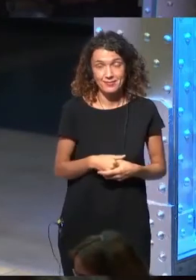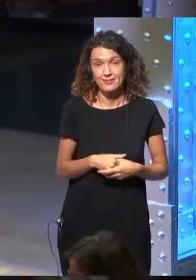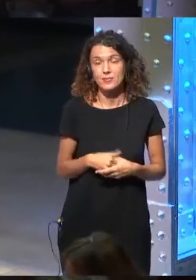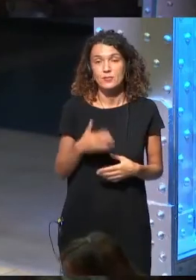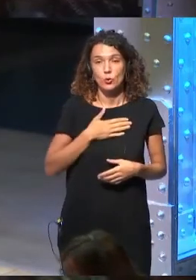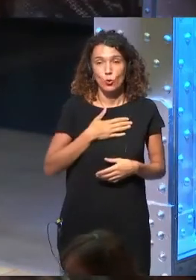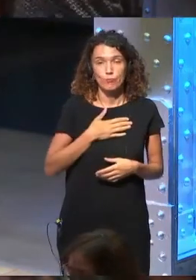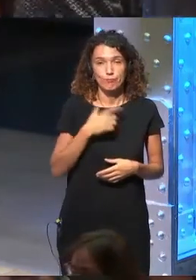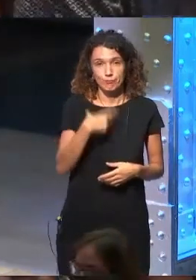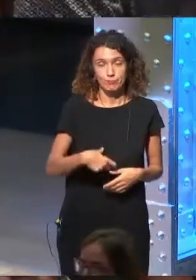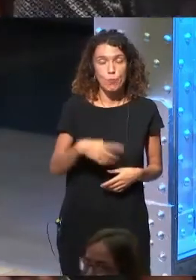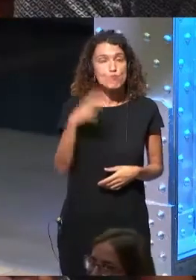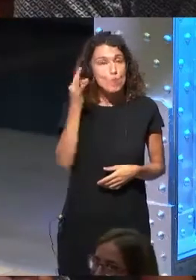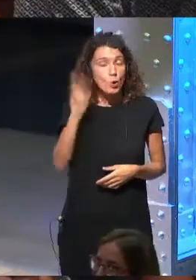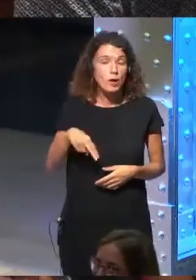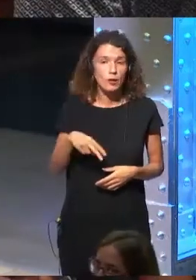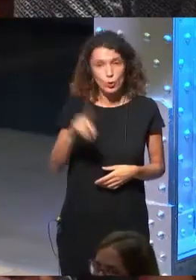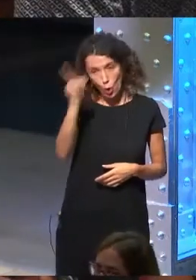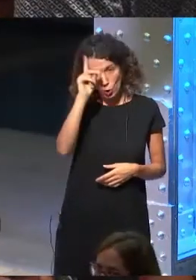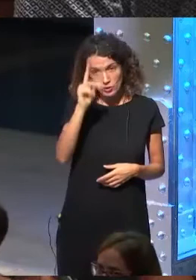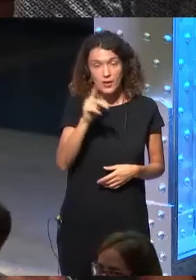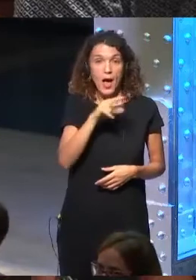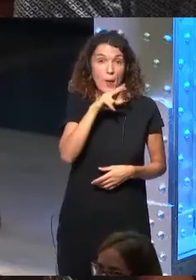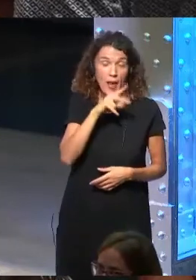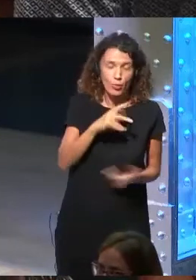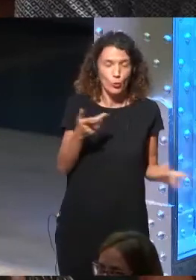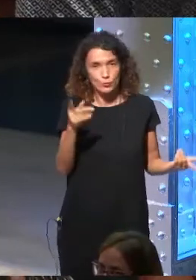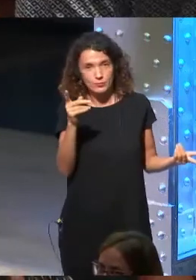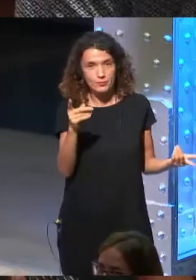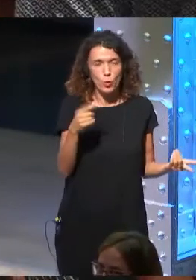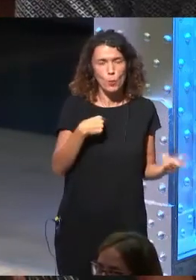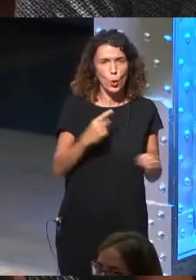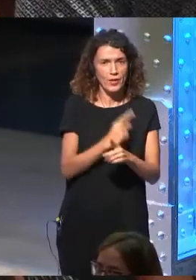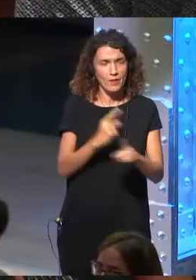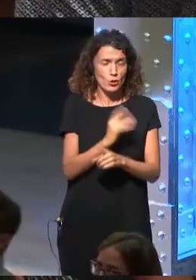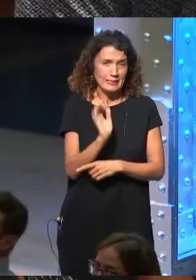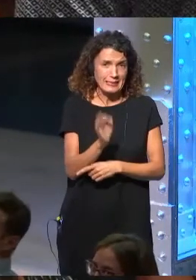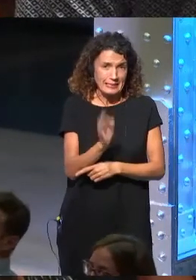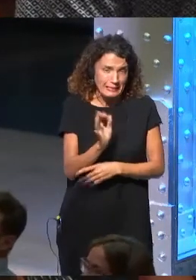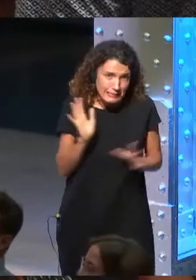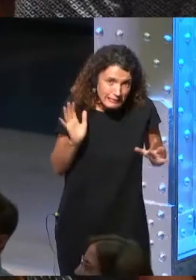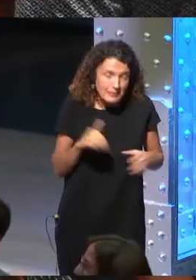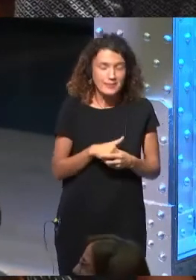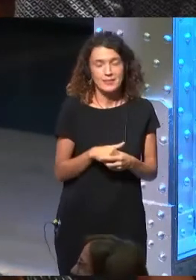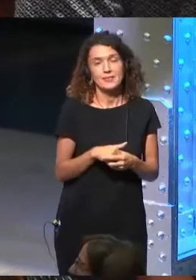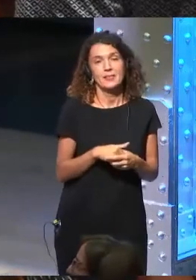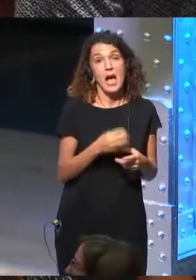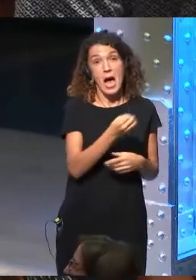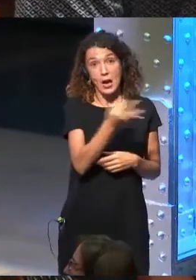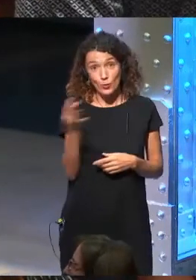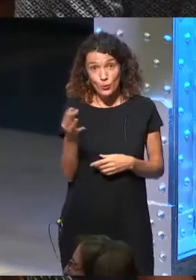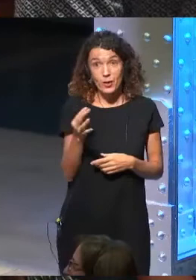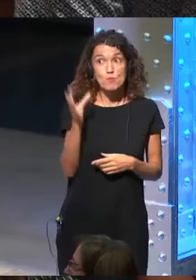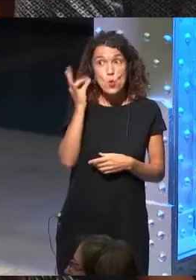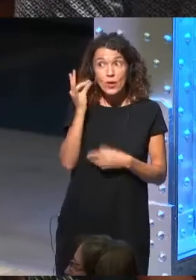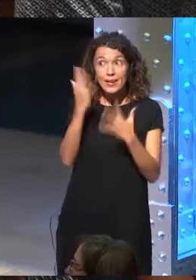speaking now, so I'm not sure. And it's quite strange because I feel quite nervous doing this. And I wonder if any of the other women in the room